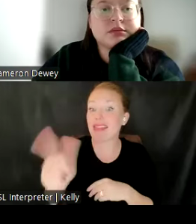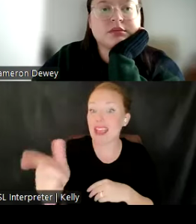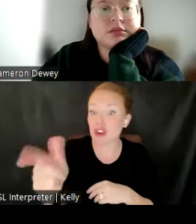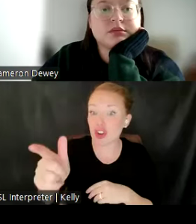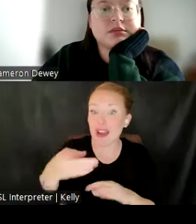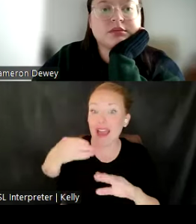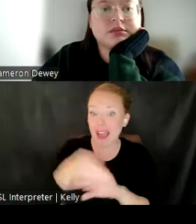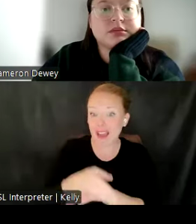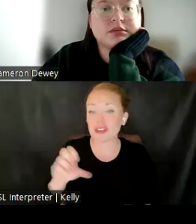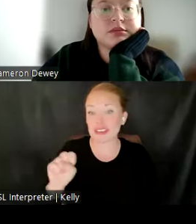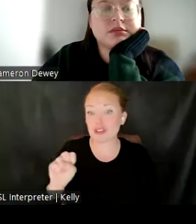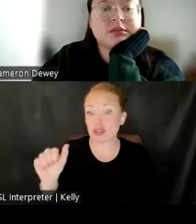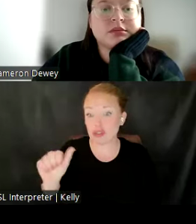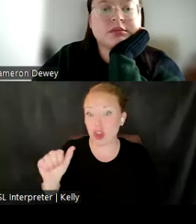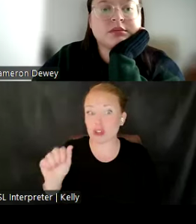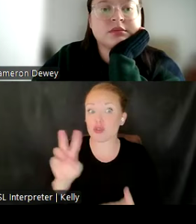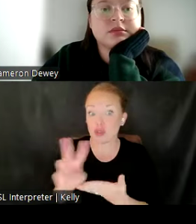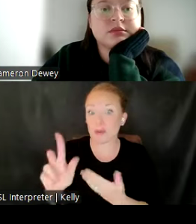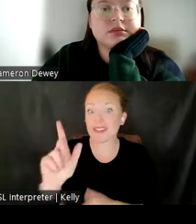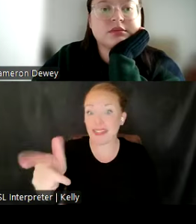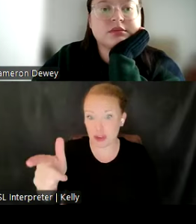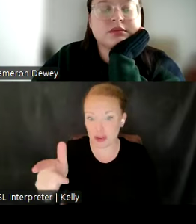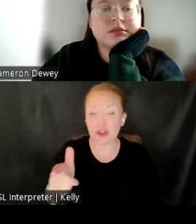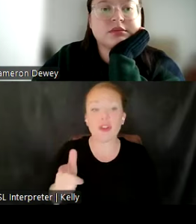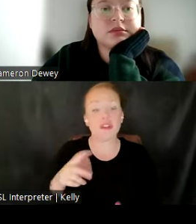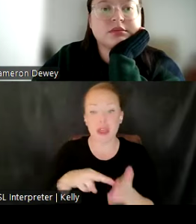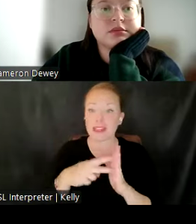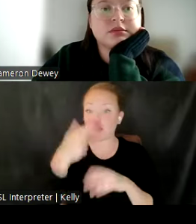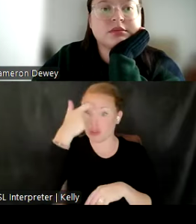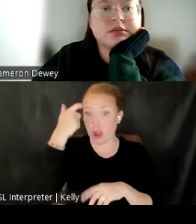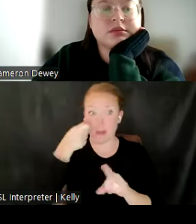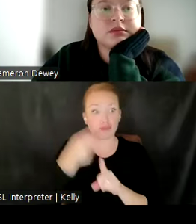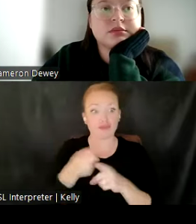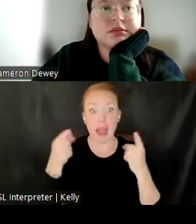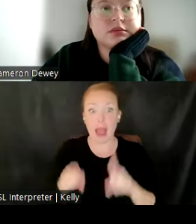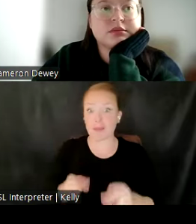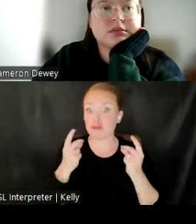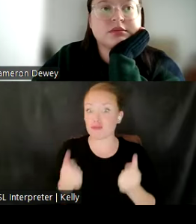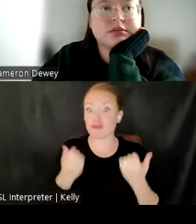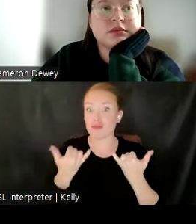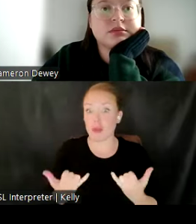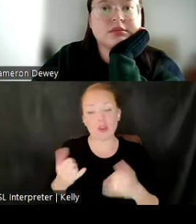this is also showcasing that trauma symptoms may set in immediately.